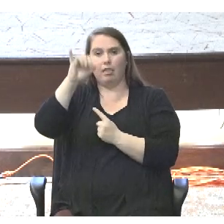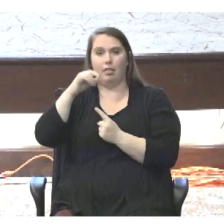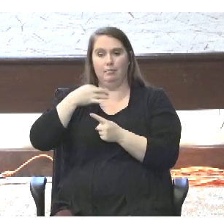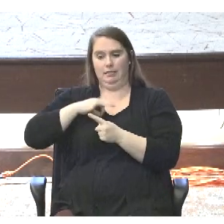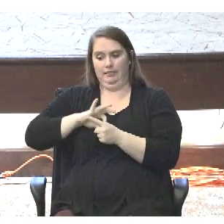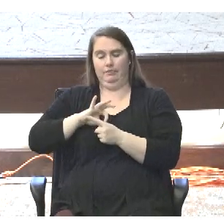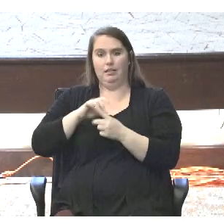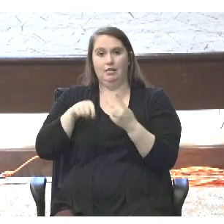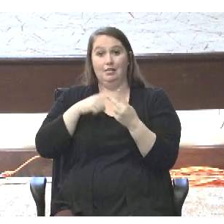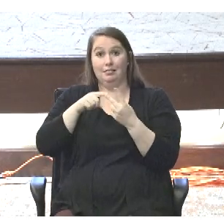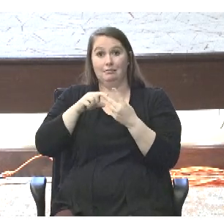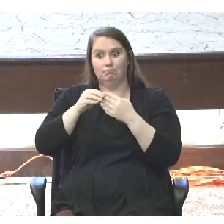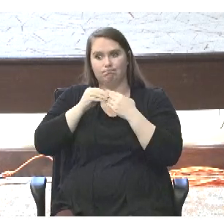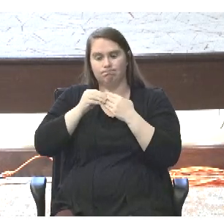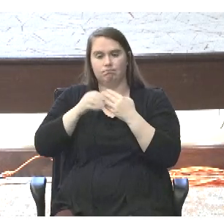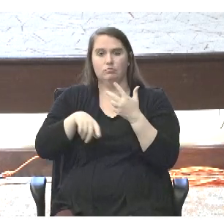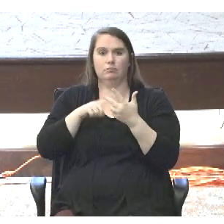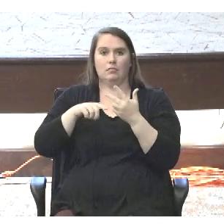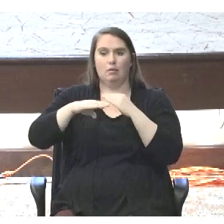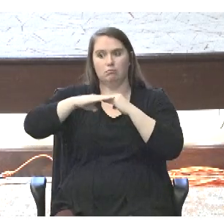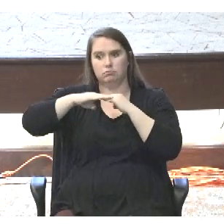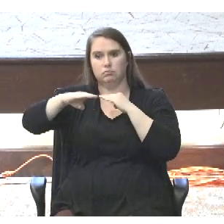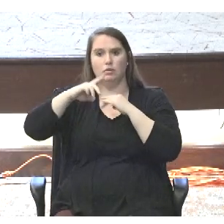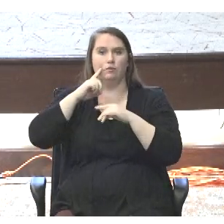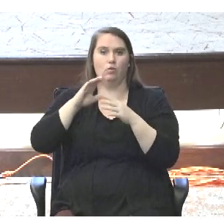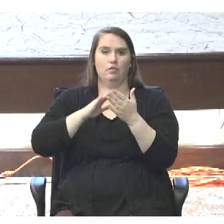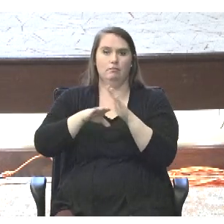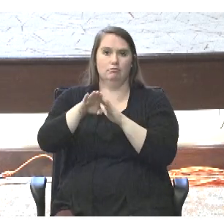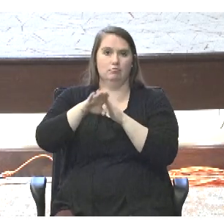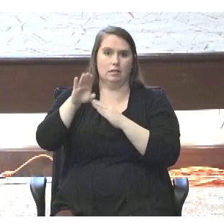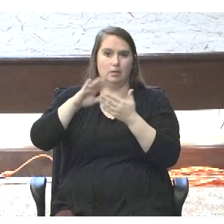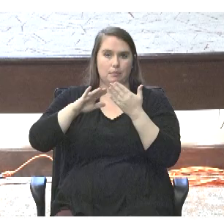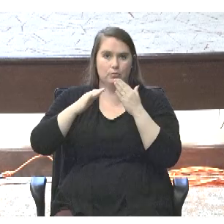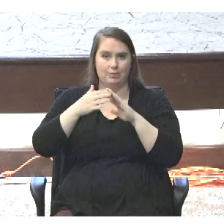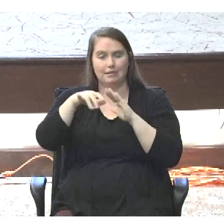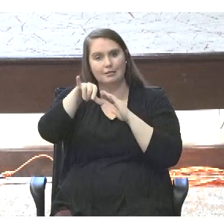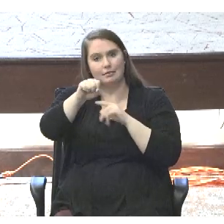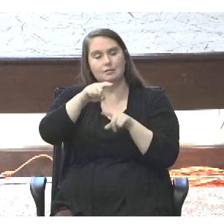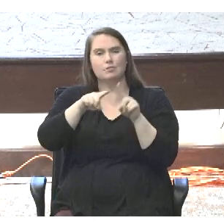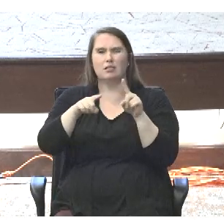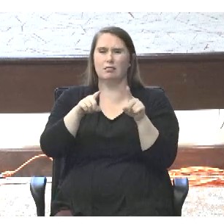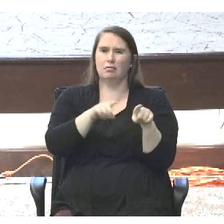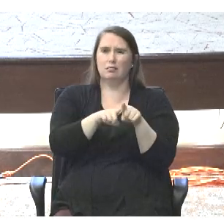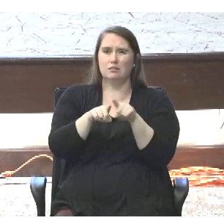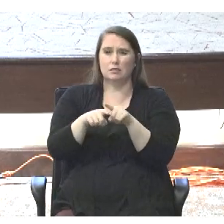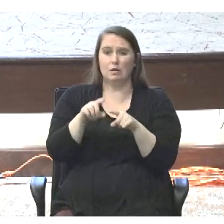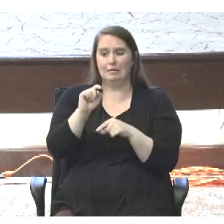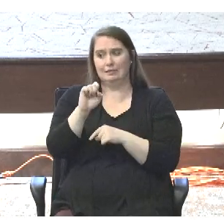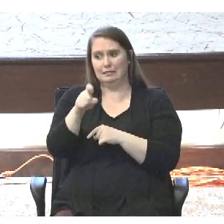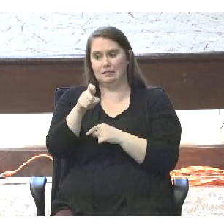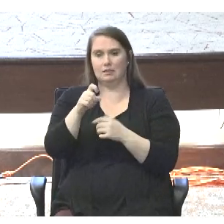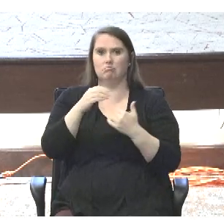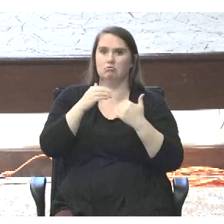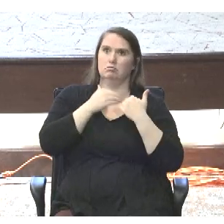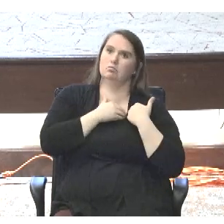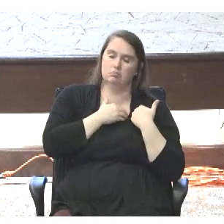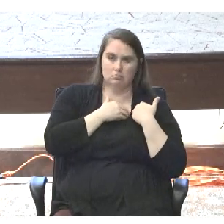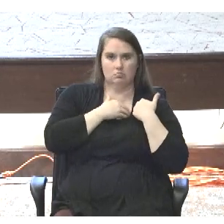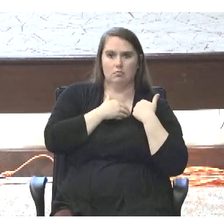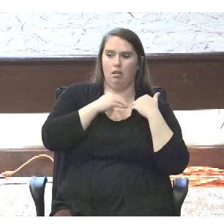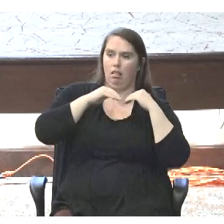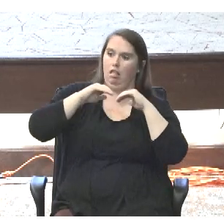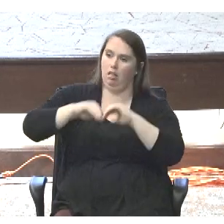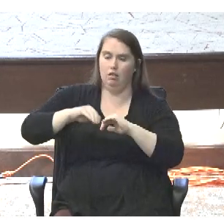and feasible and reasonable for the development community, but then also it's not a tax burden for the city and for the